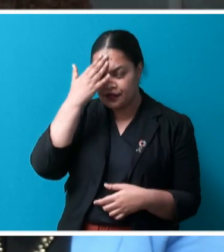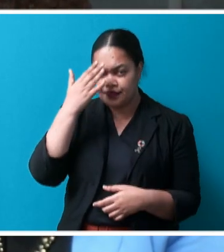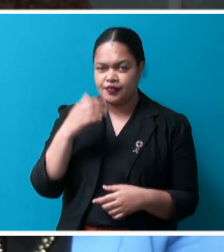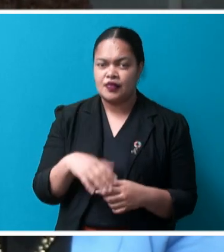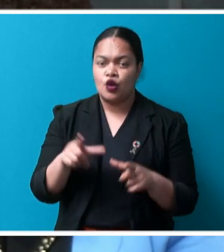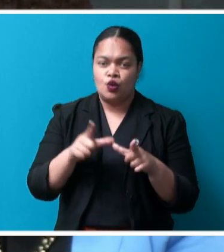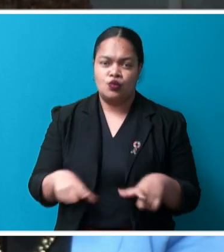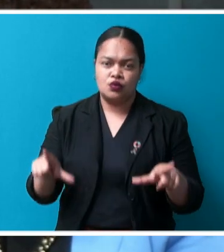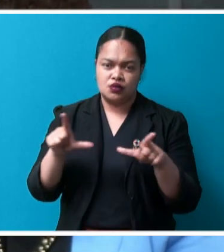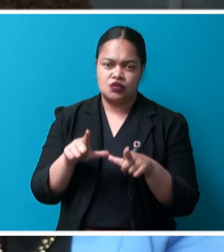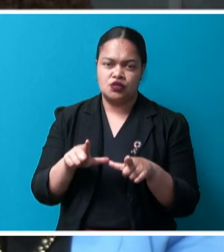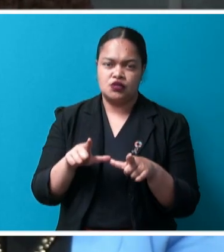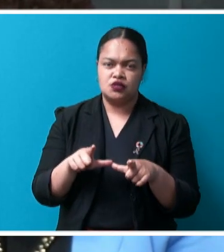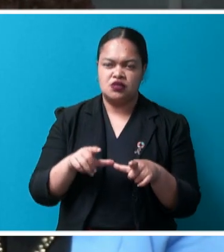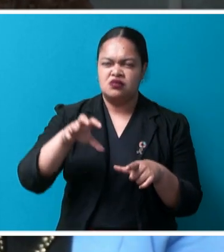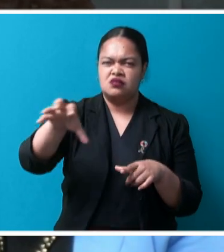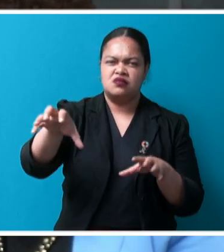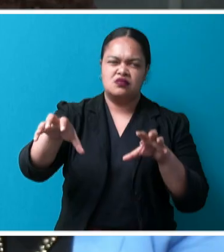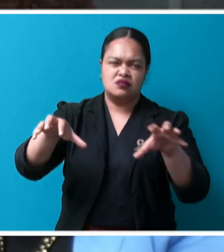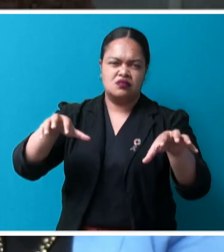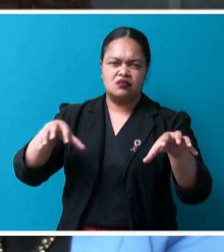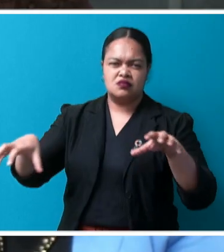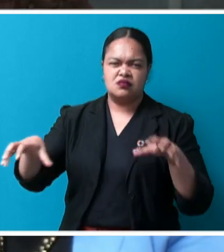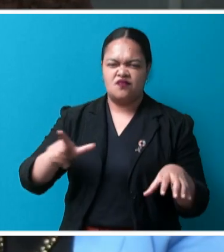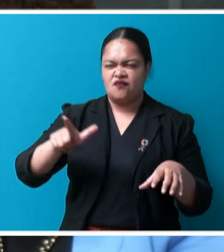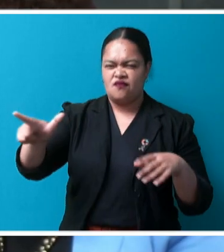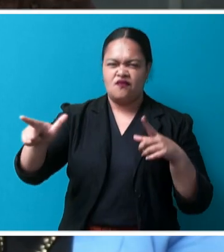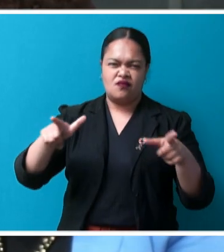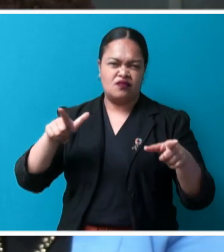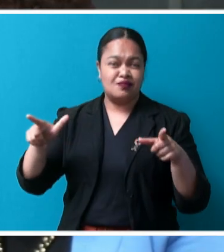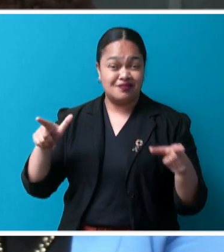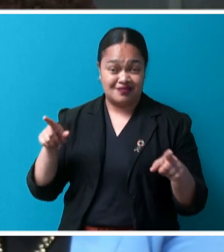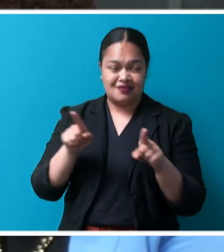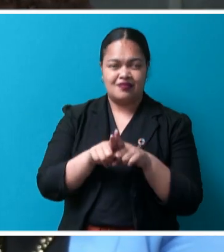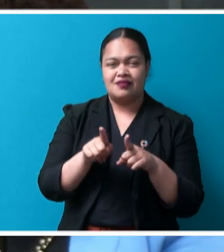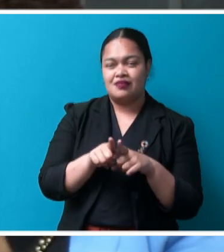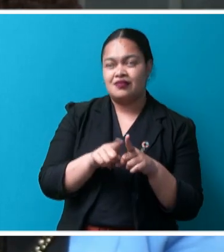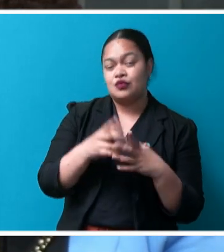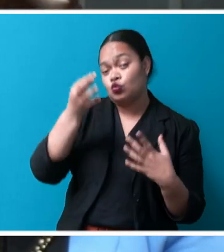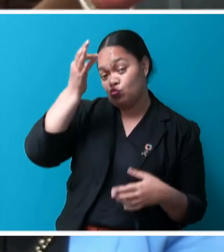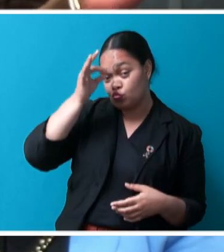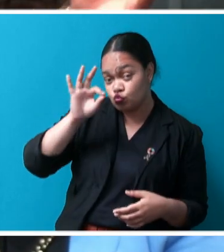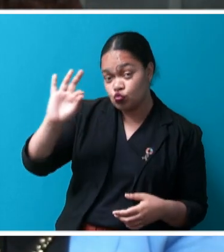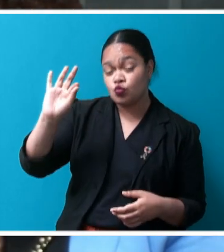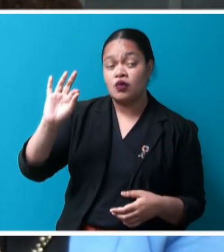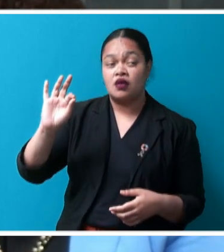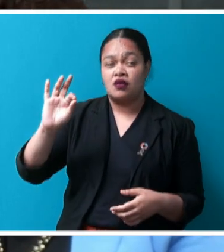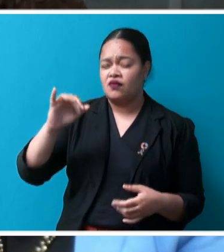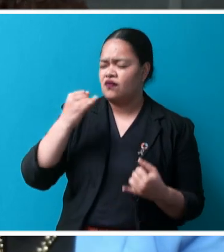geographical isolation of an area. Say, for instance, like Rotuma. Rotuma is very